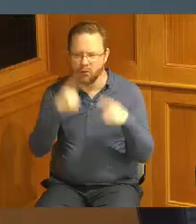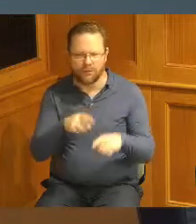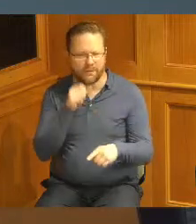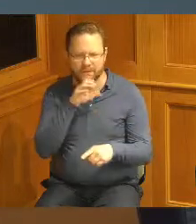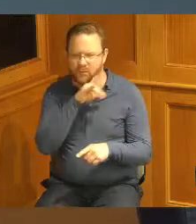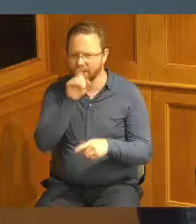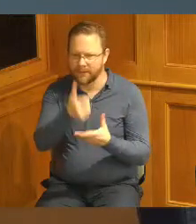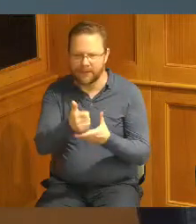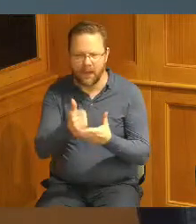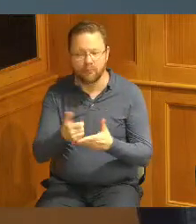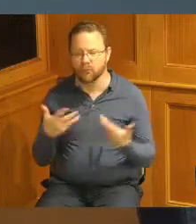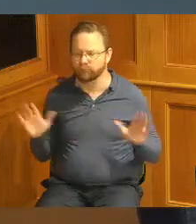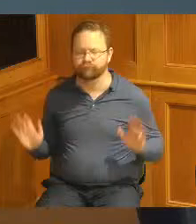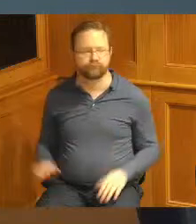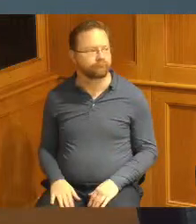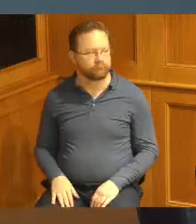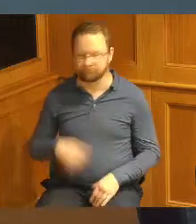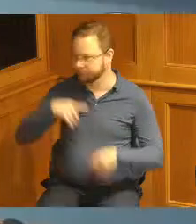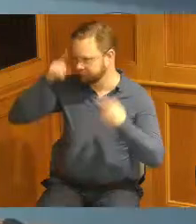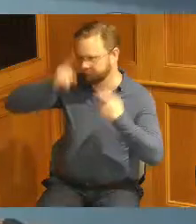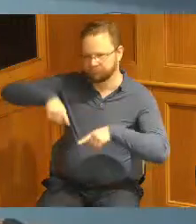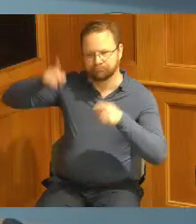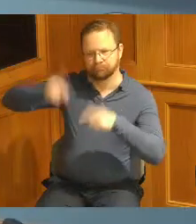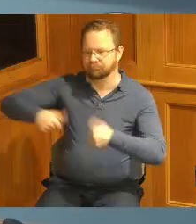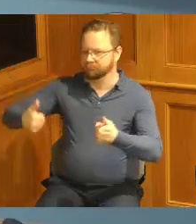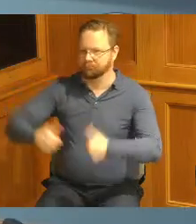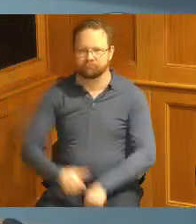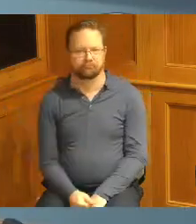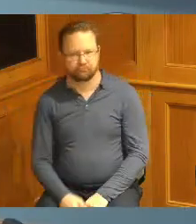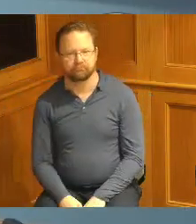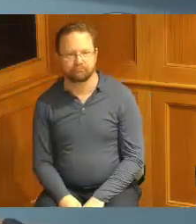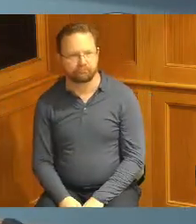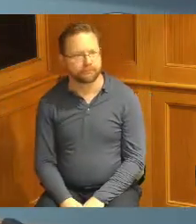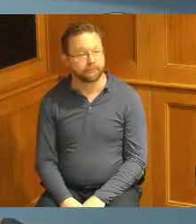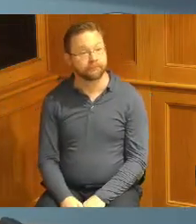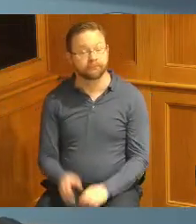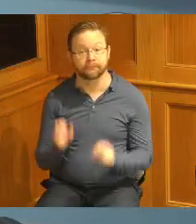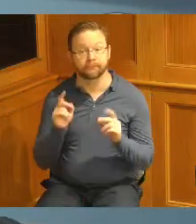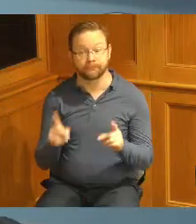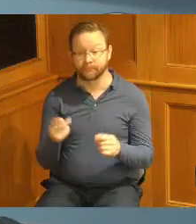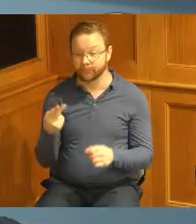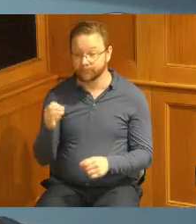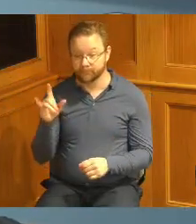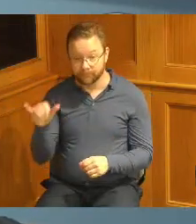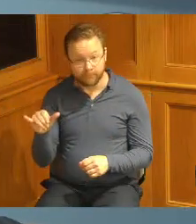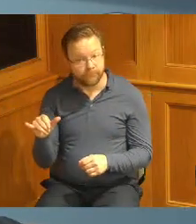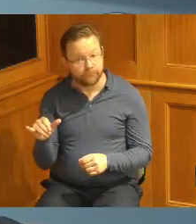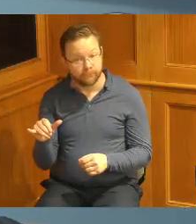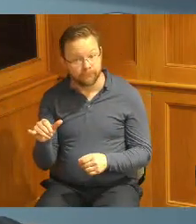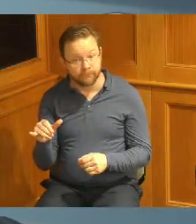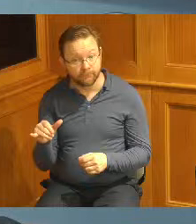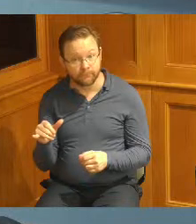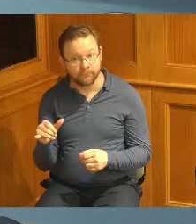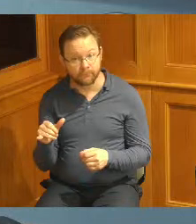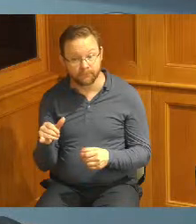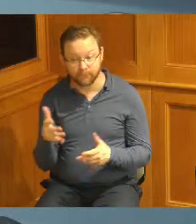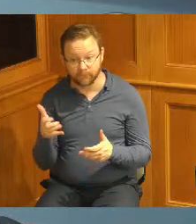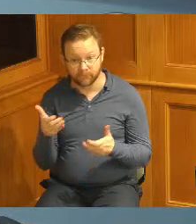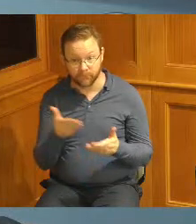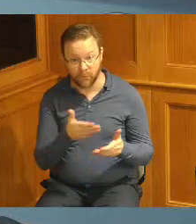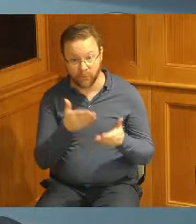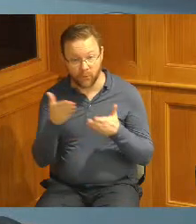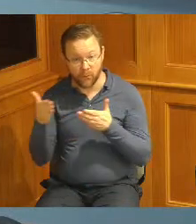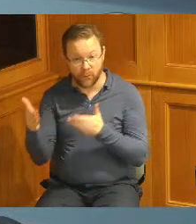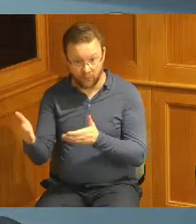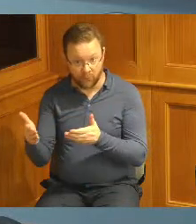So that's all I had. Yeah. Thank you for bringing that. All right. So Holly, you would like to bring forward legislation